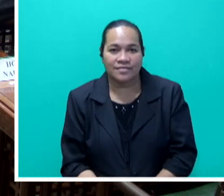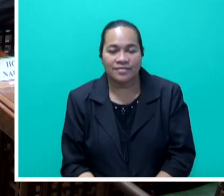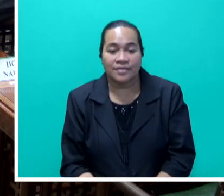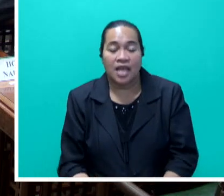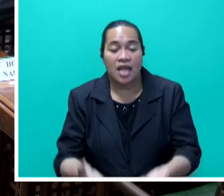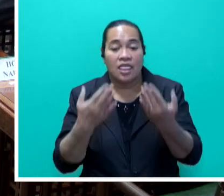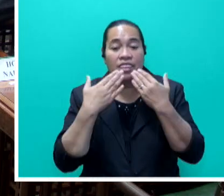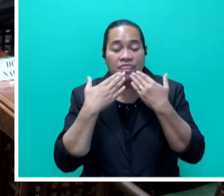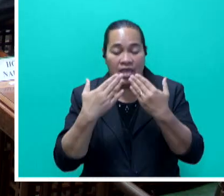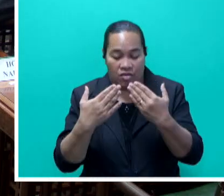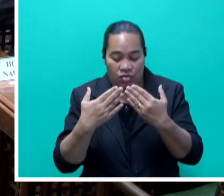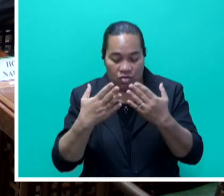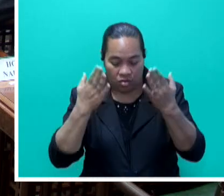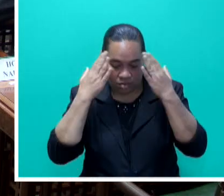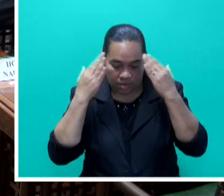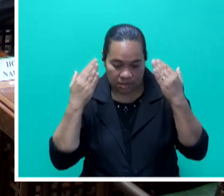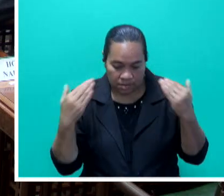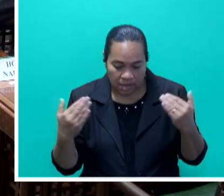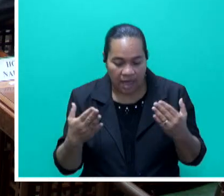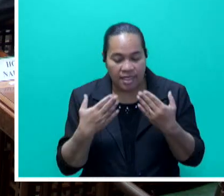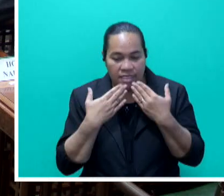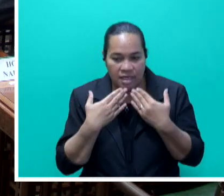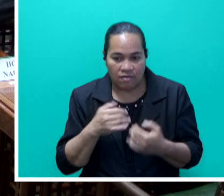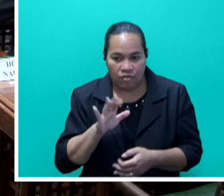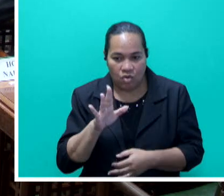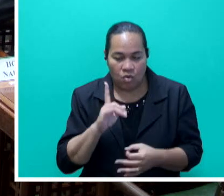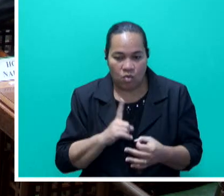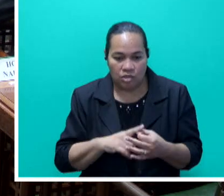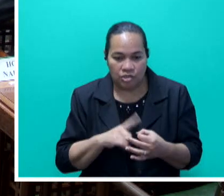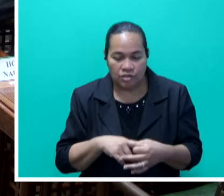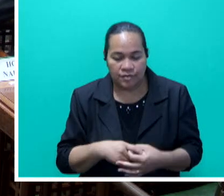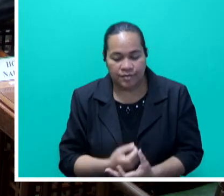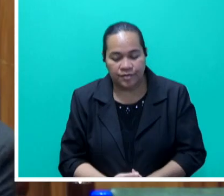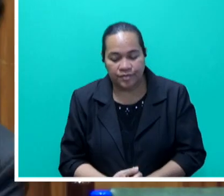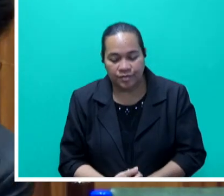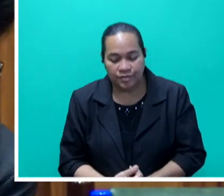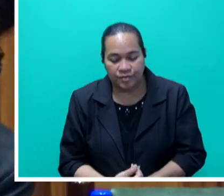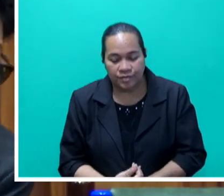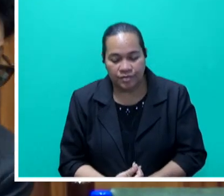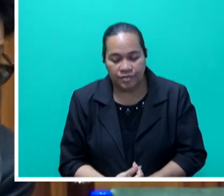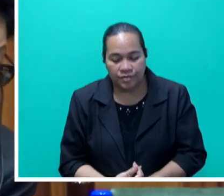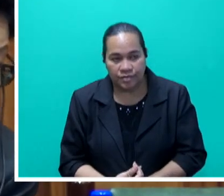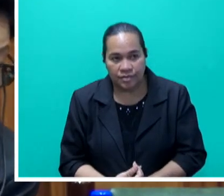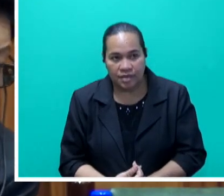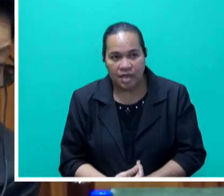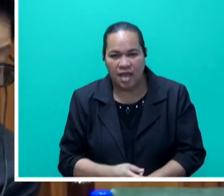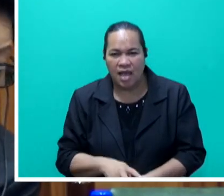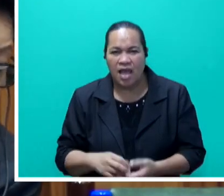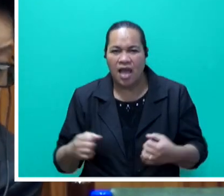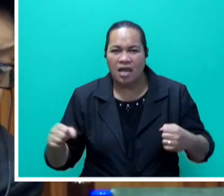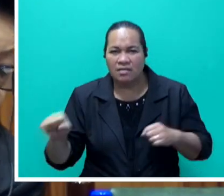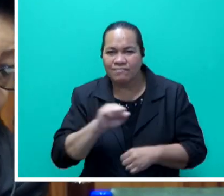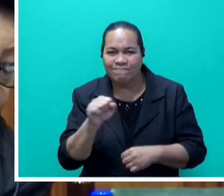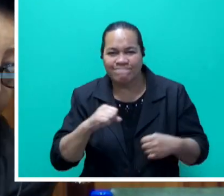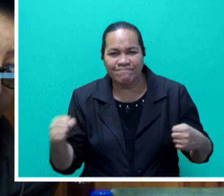Thank you, Honourable Speaker, sir. Thank the Honourable Member for the question. Honourable Speaker, vehicle accidents and